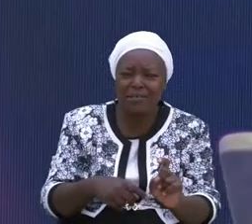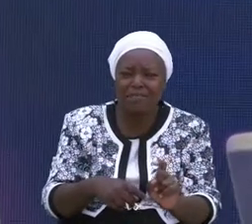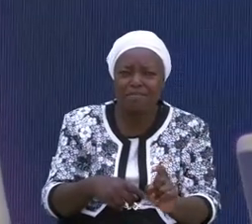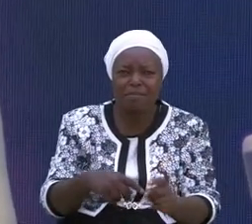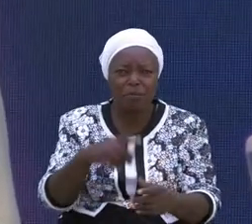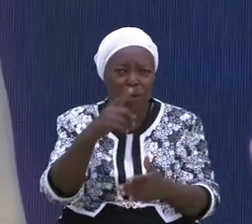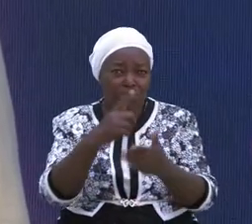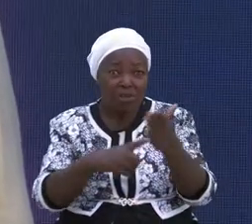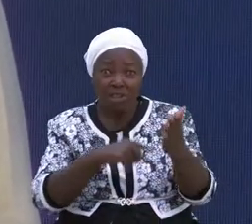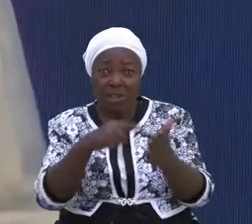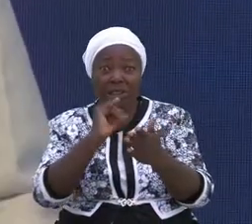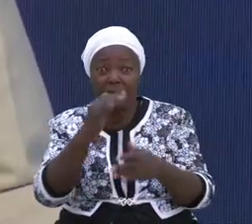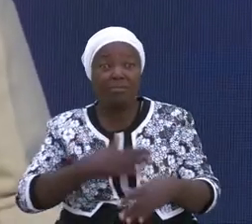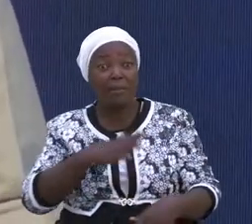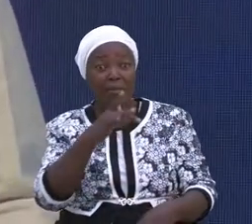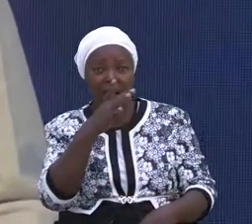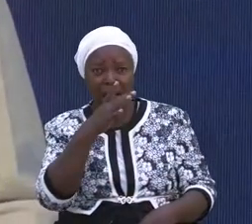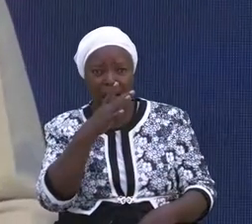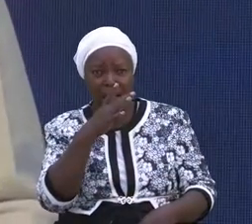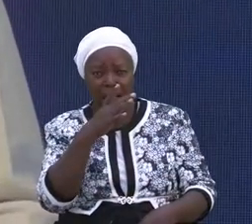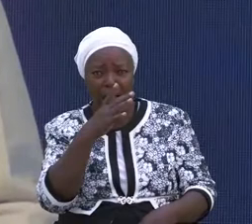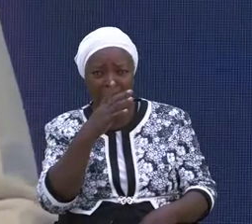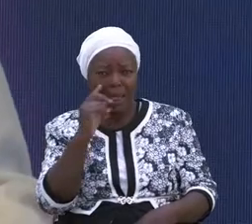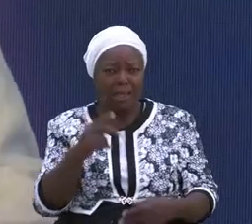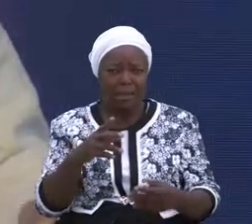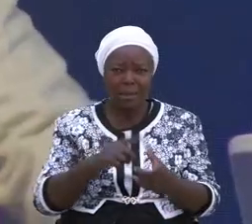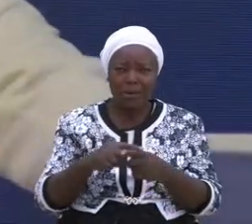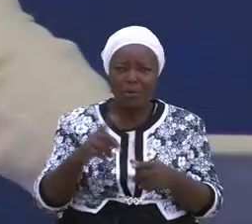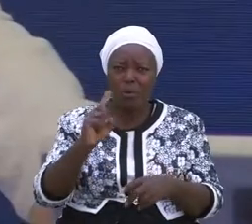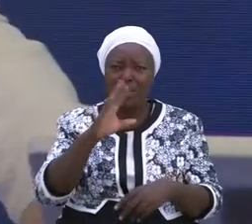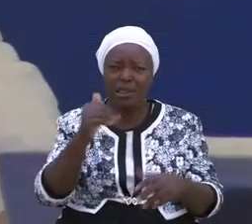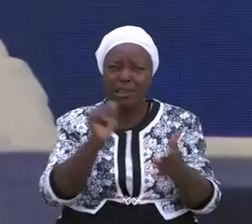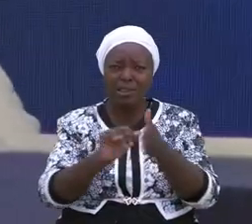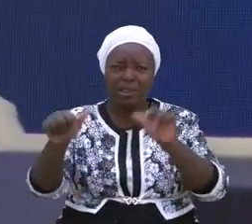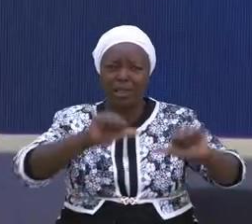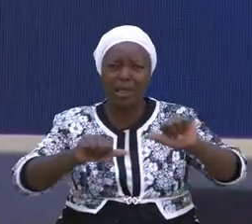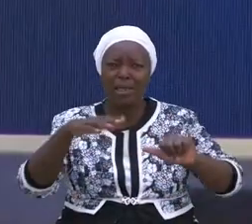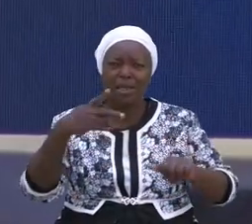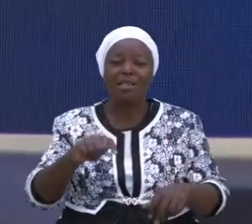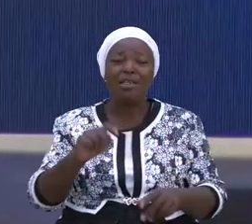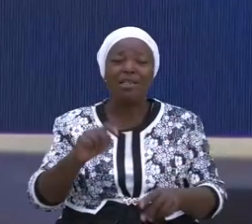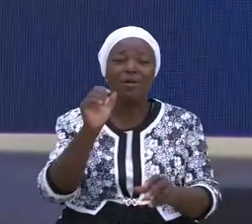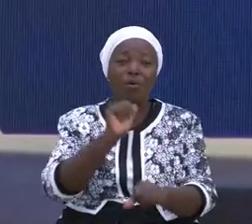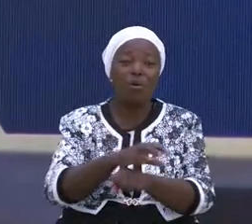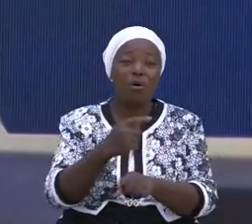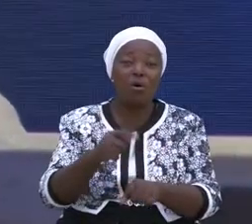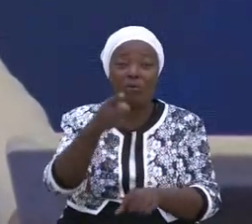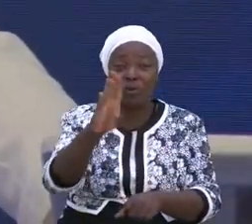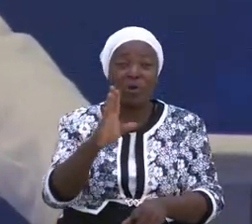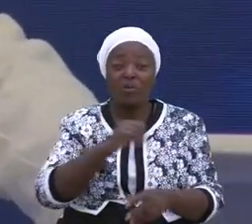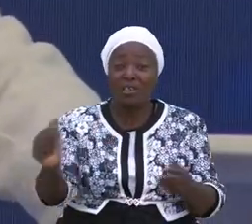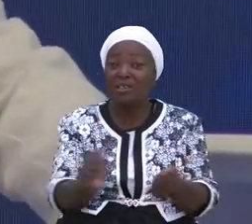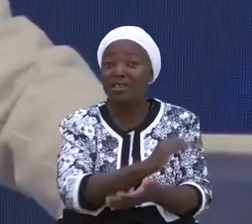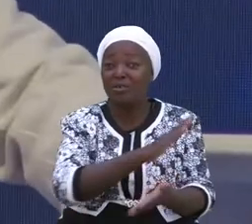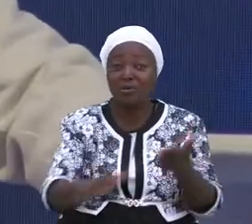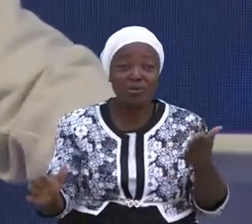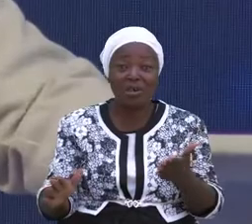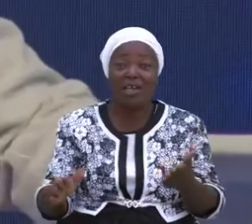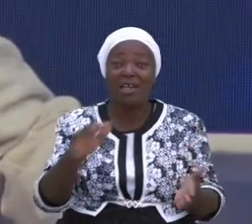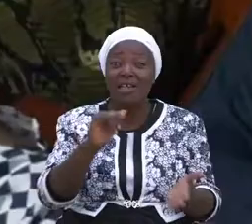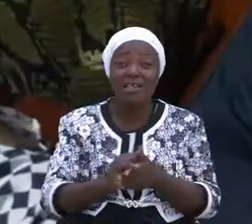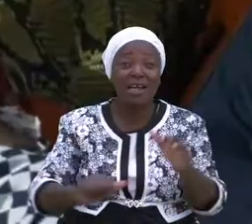my mother. Where is the science? The work of God will shatter that science that